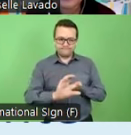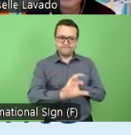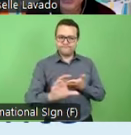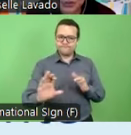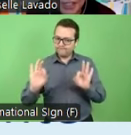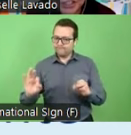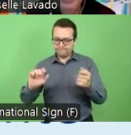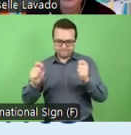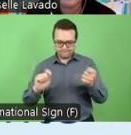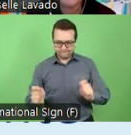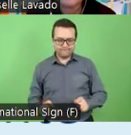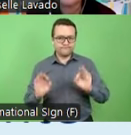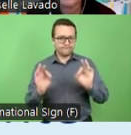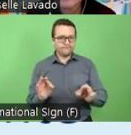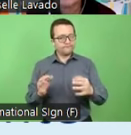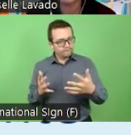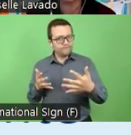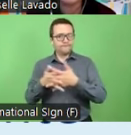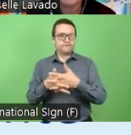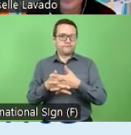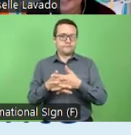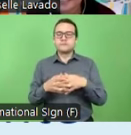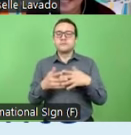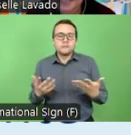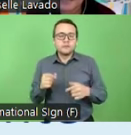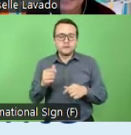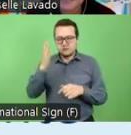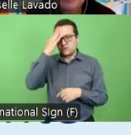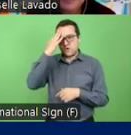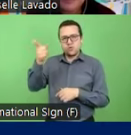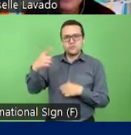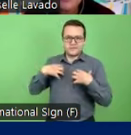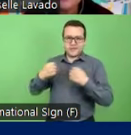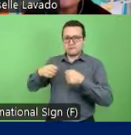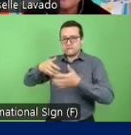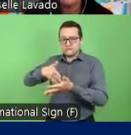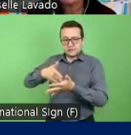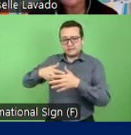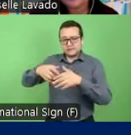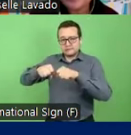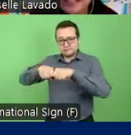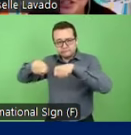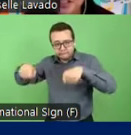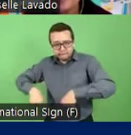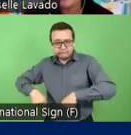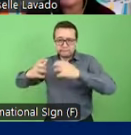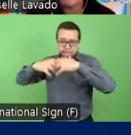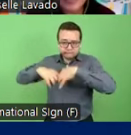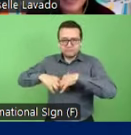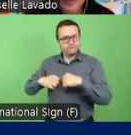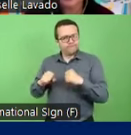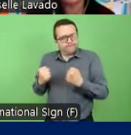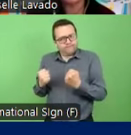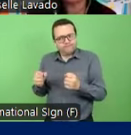practical strategy for building resilient, inclusive health systems. Thank you very much for your attention. If you have